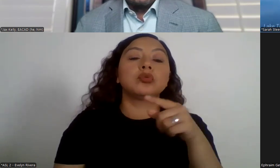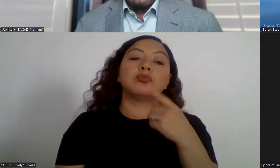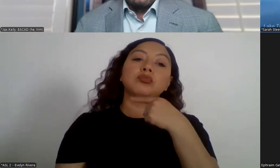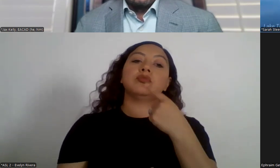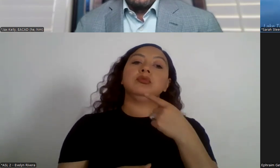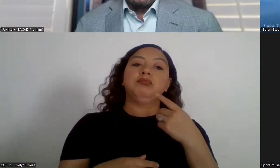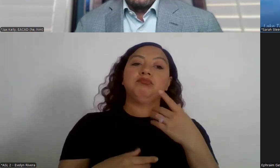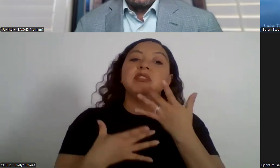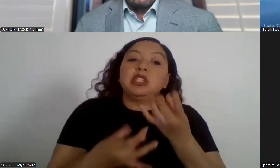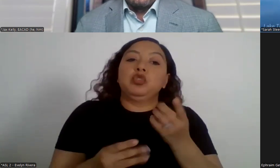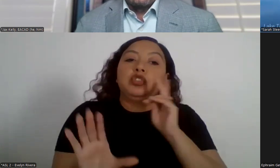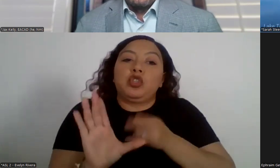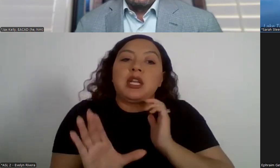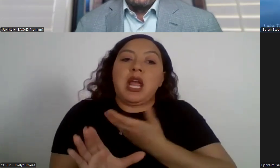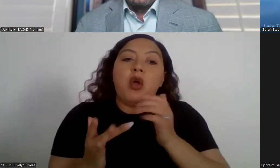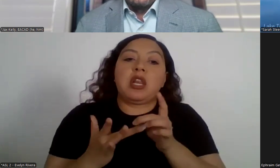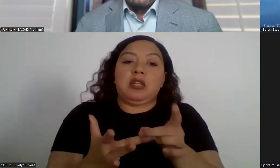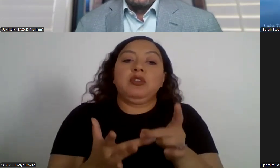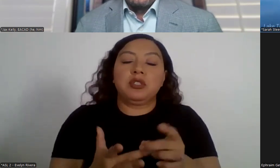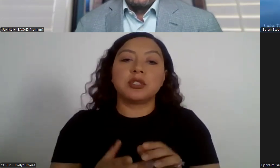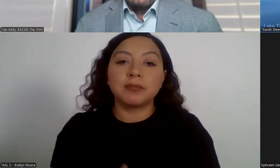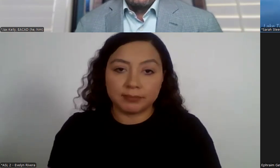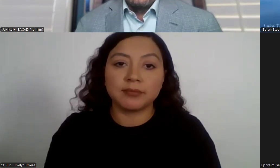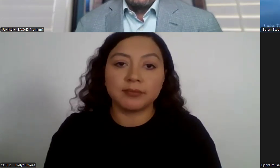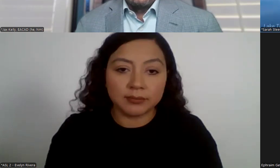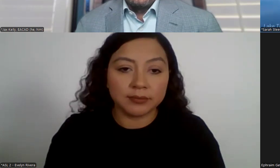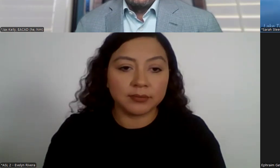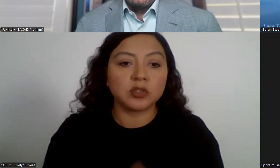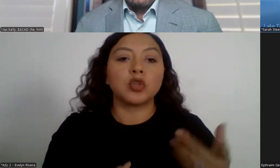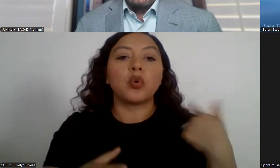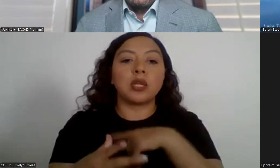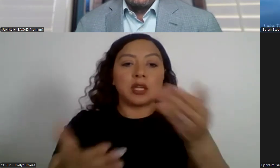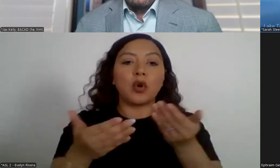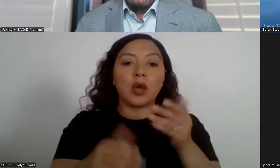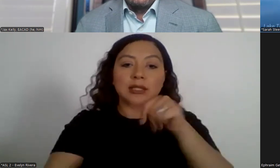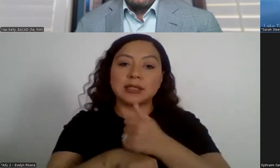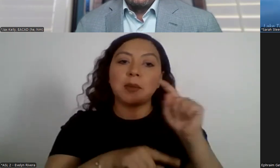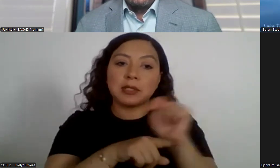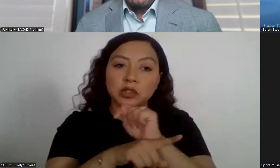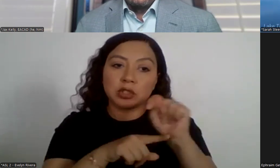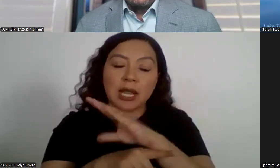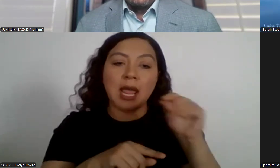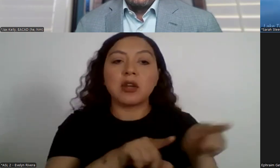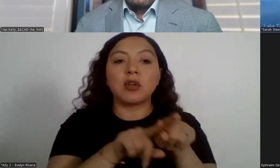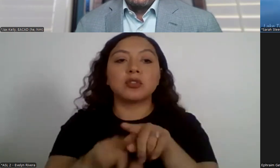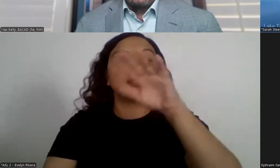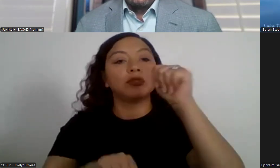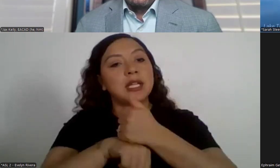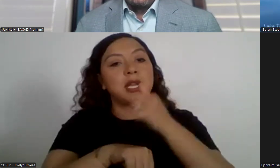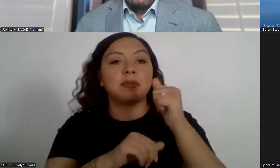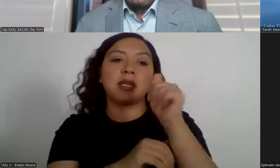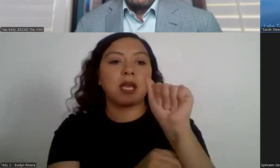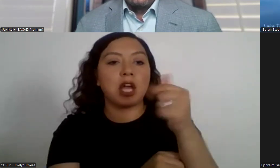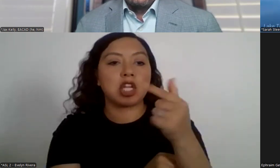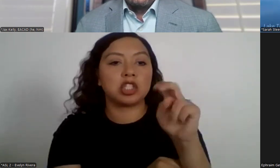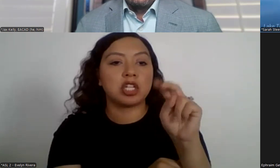We're going to be convening all of you in between meetings to try and kind of come up with the agendas and the areas of focus. We really see this